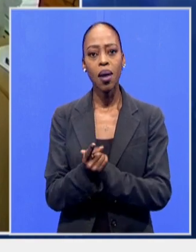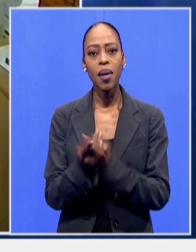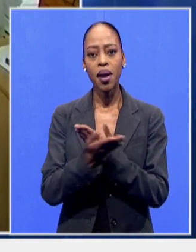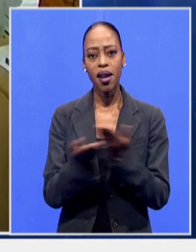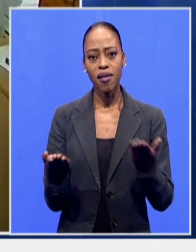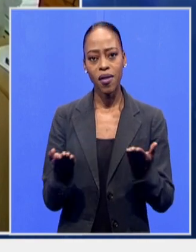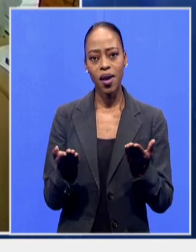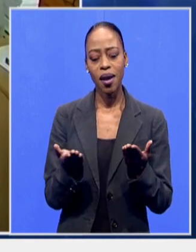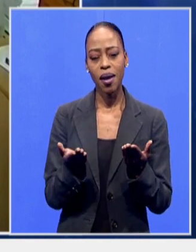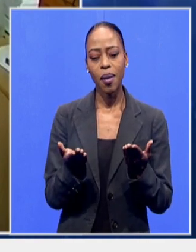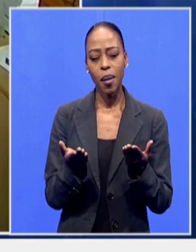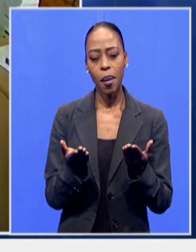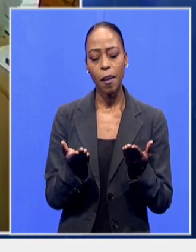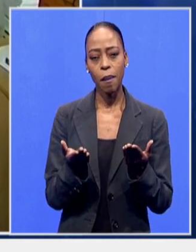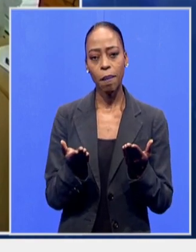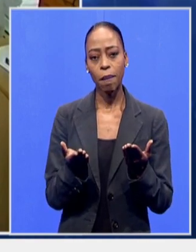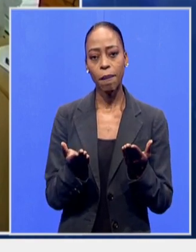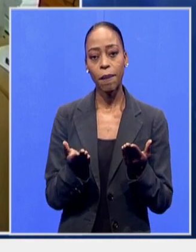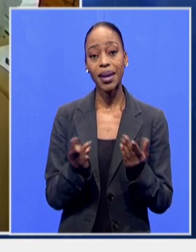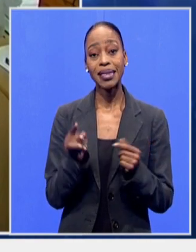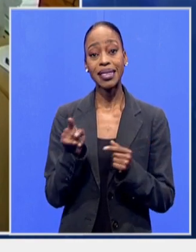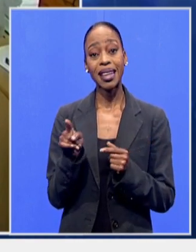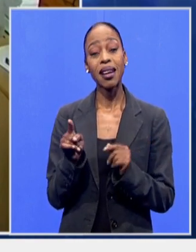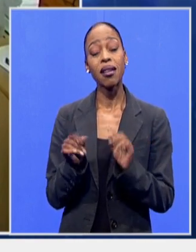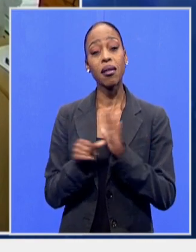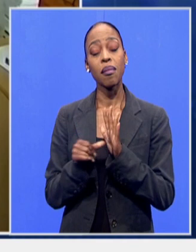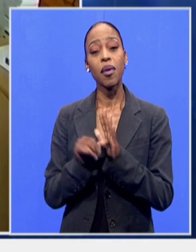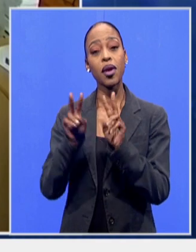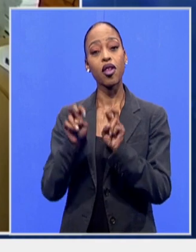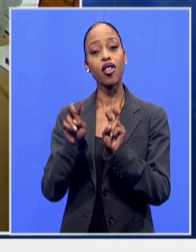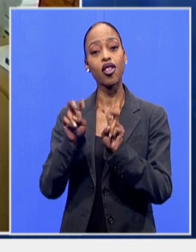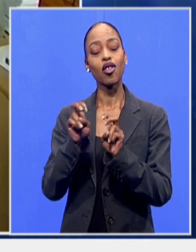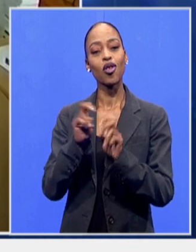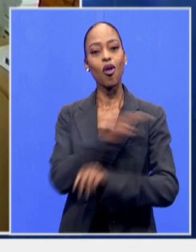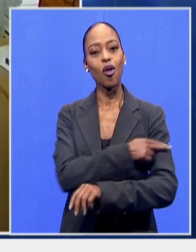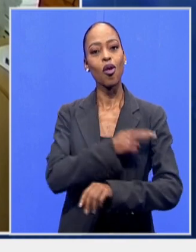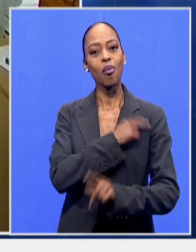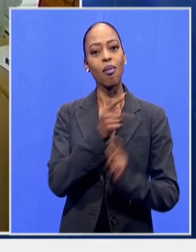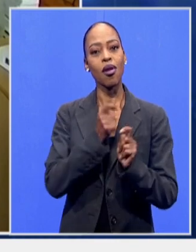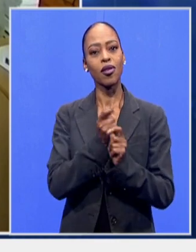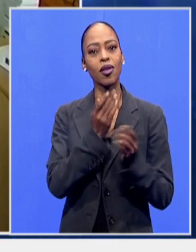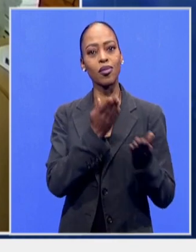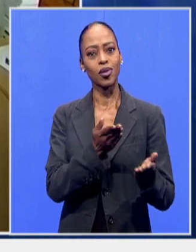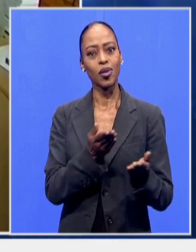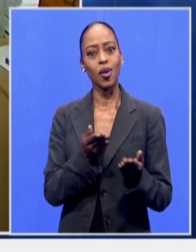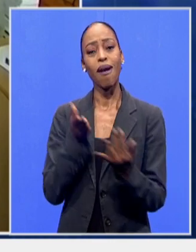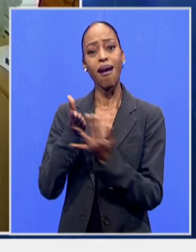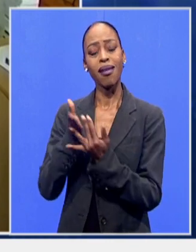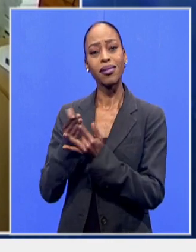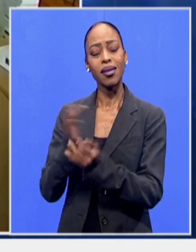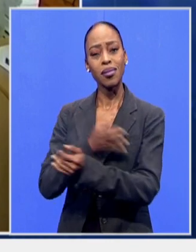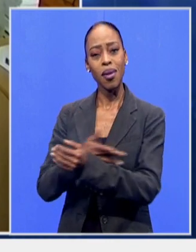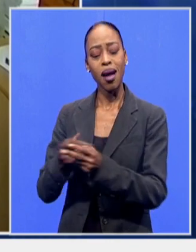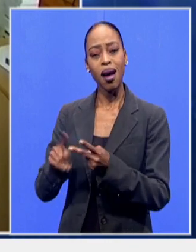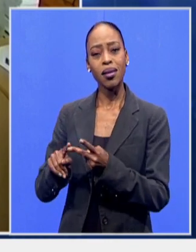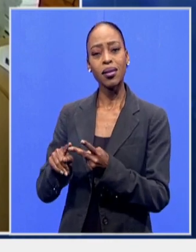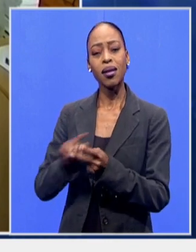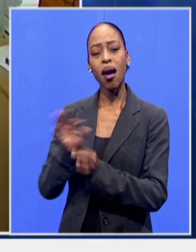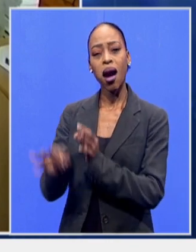but an important issue here is that for a hospital like this, things like the blood bank and 24-hour lab